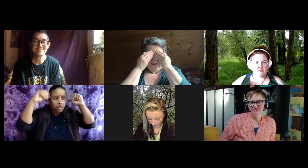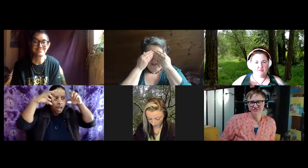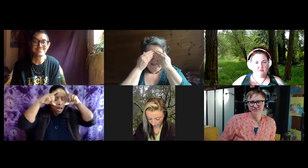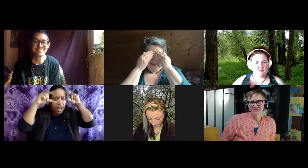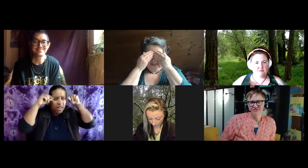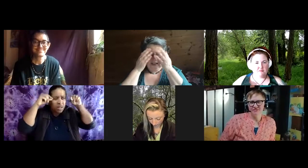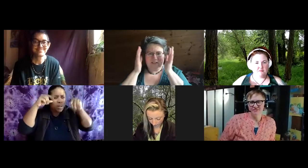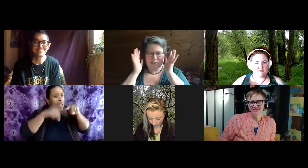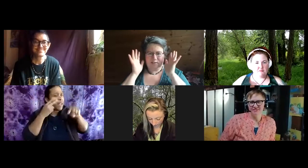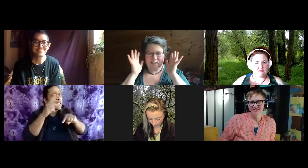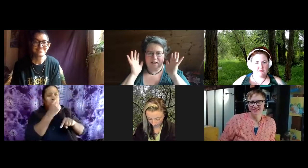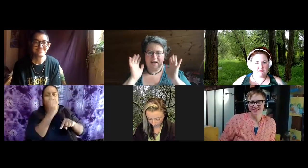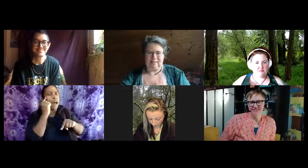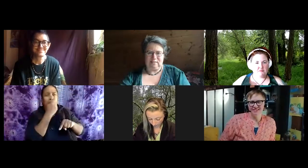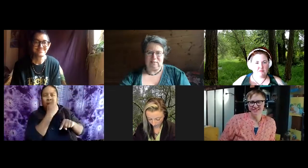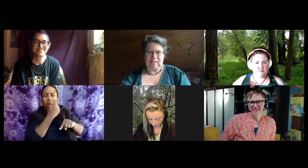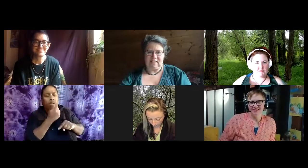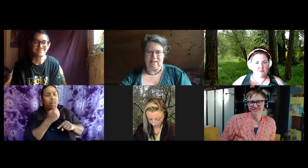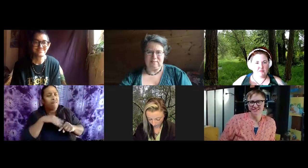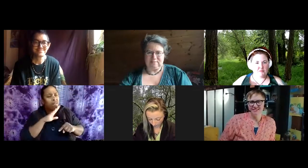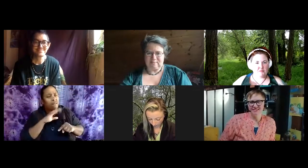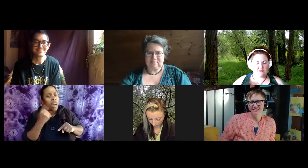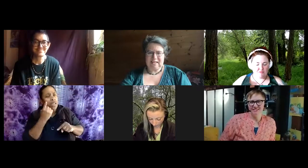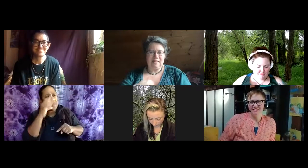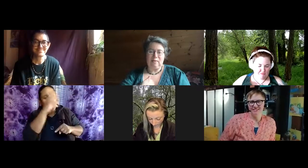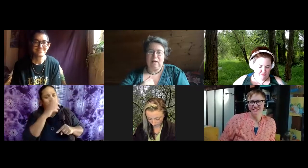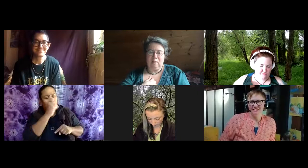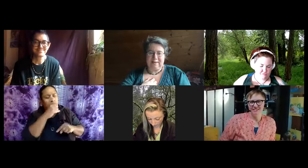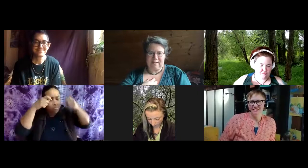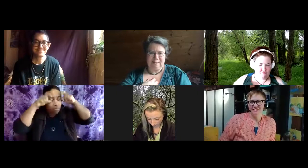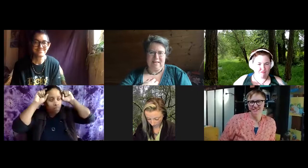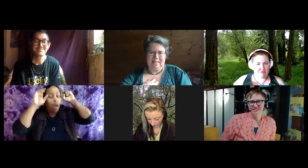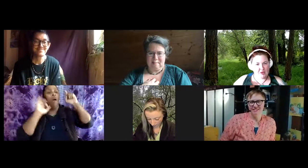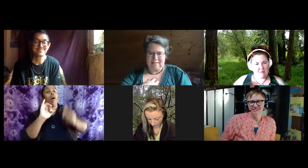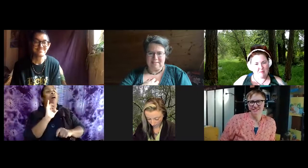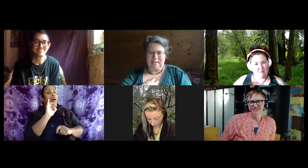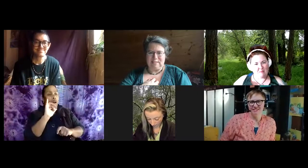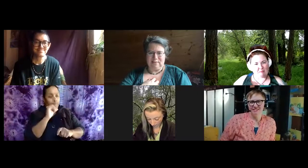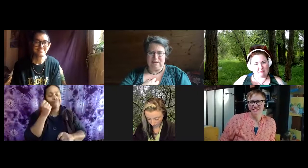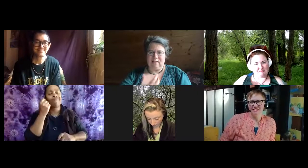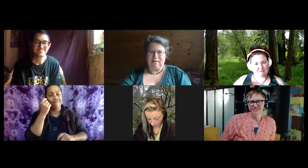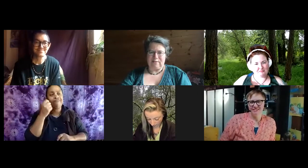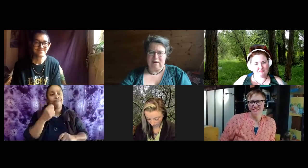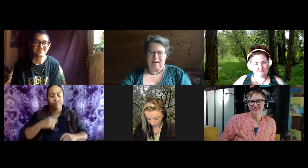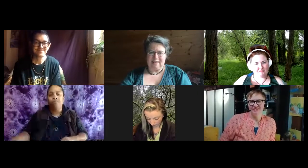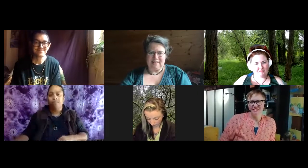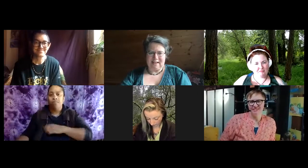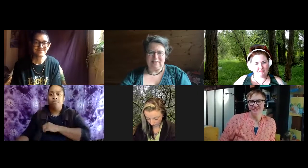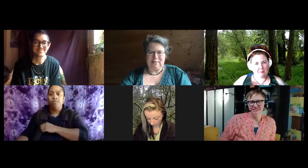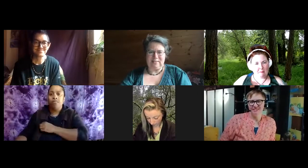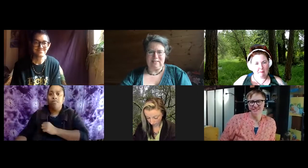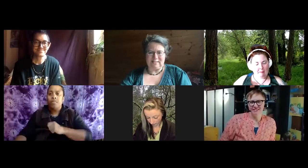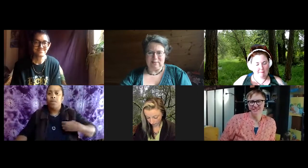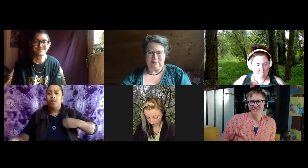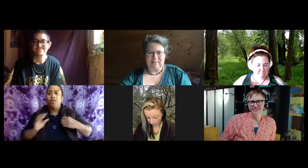frustrating. There's so much missing. And as soon as you see their eyes, there's so much there. I think that we all pick up that magical energy of who we are through our eyes, like eyes